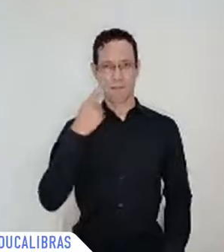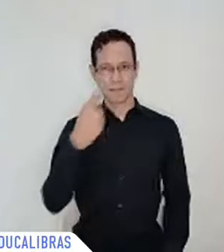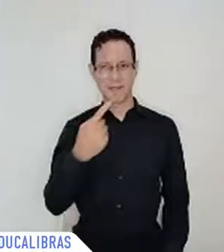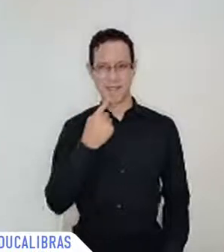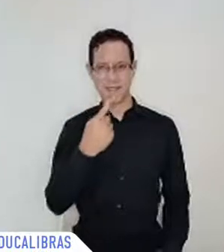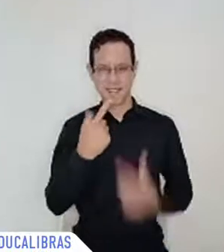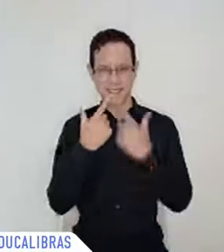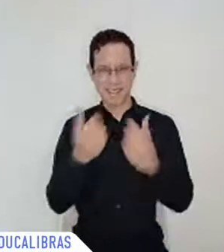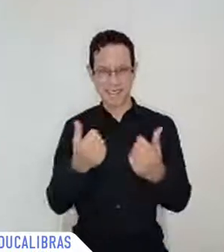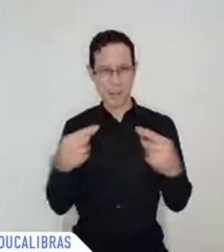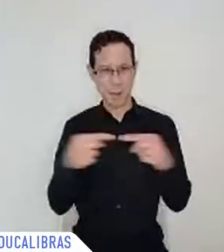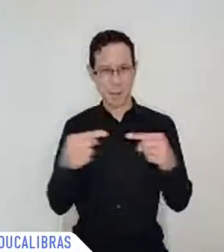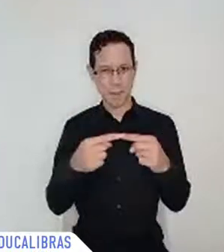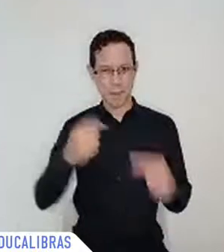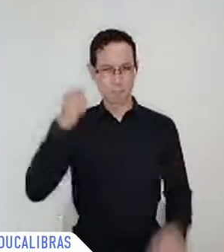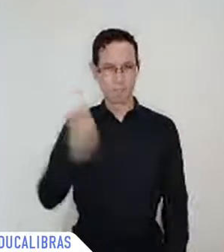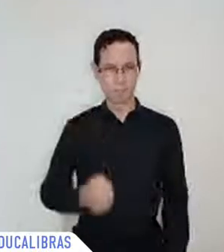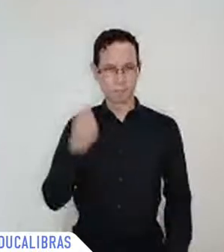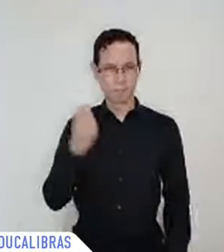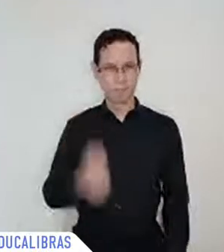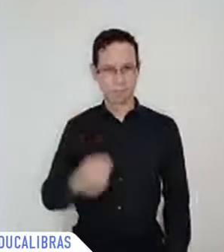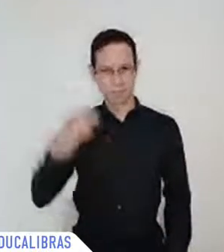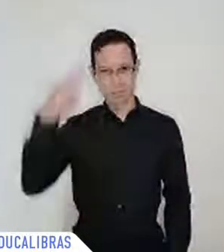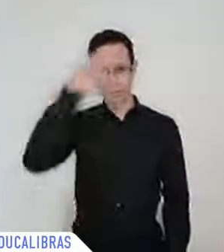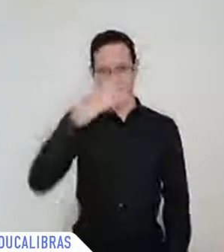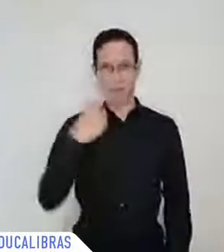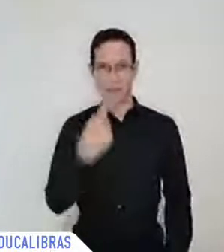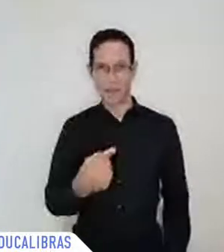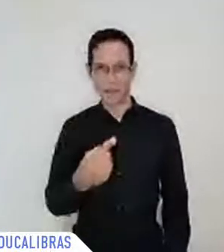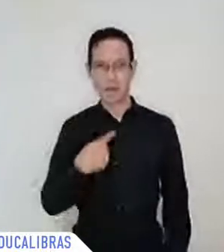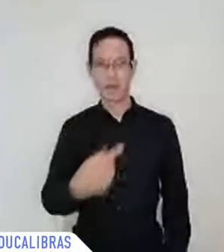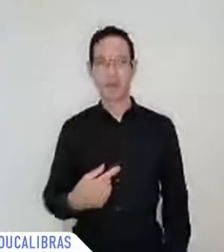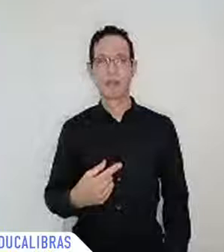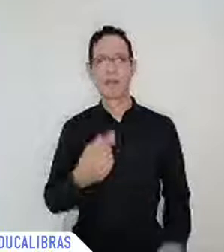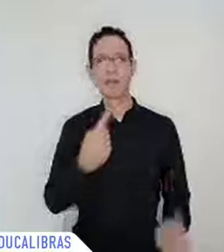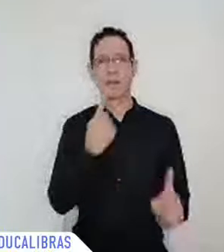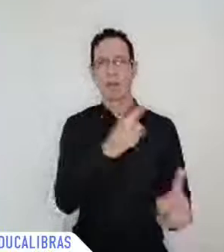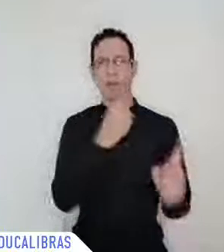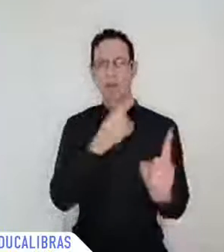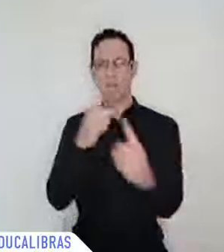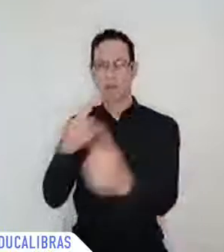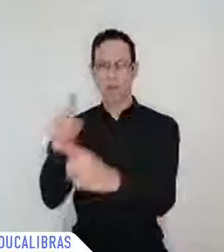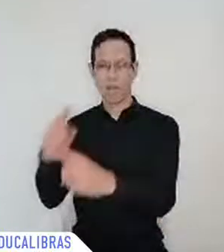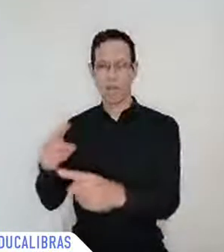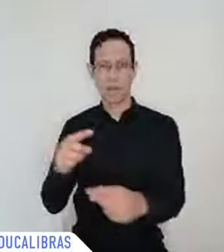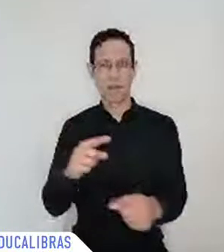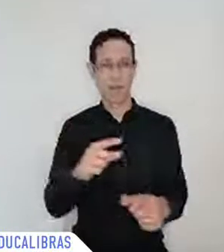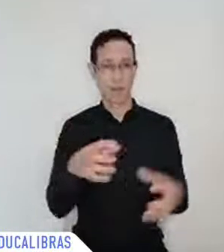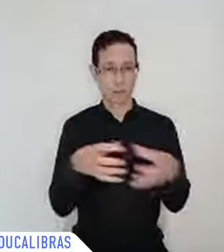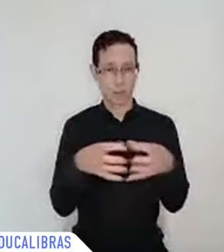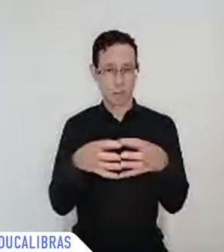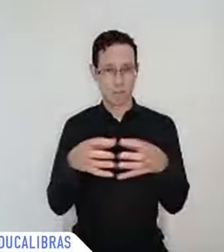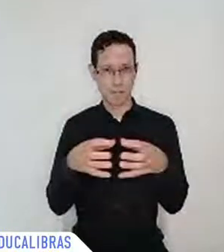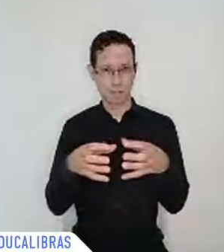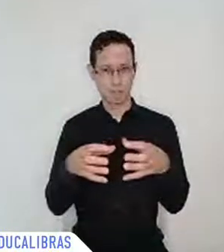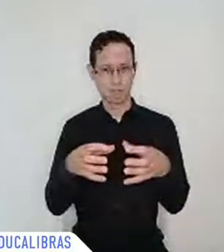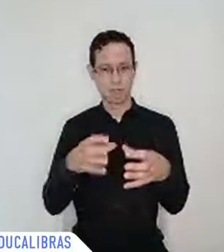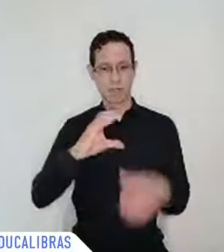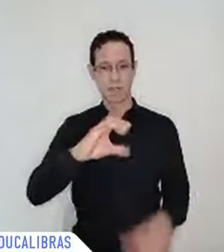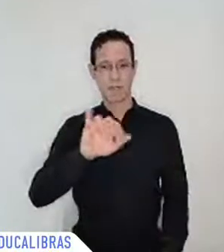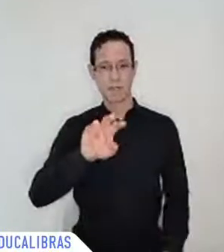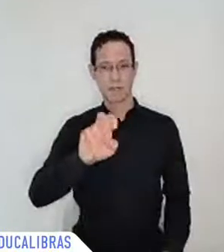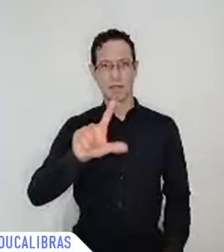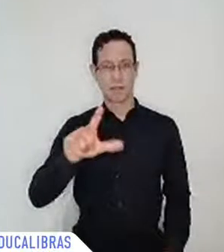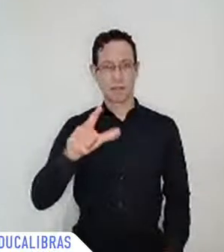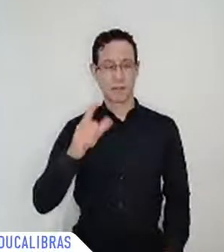presidents that come from a strain using the authoritarian language, some of